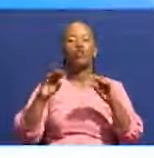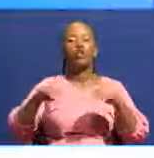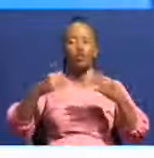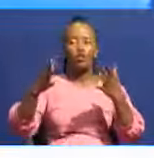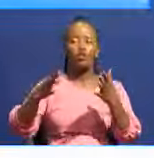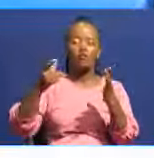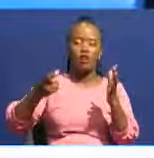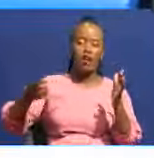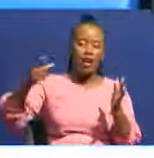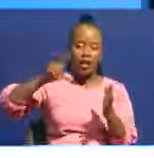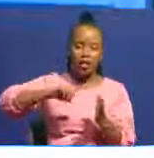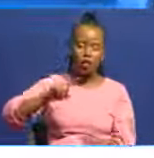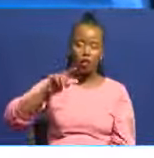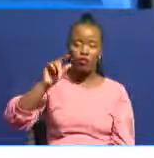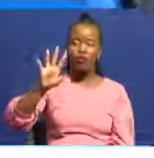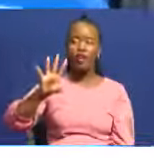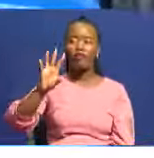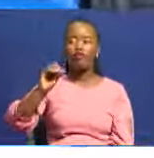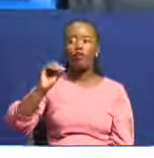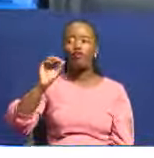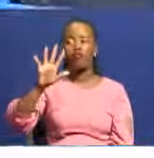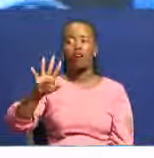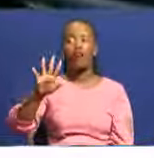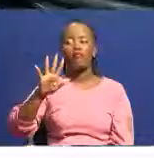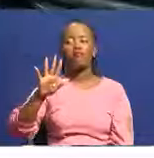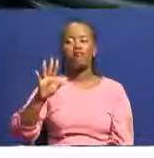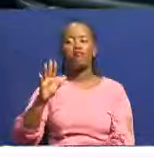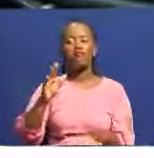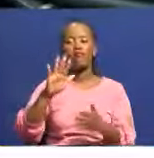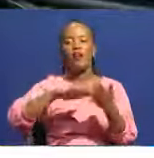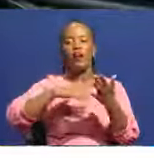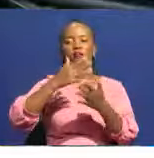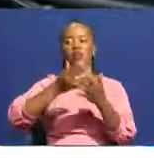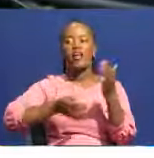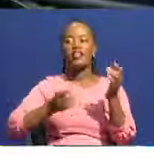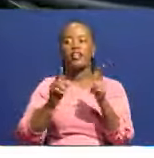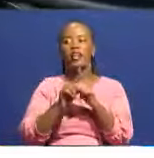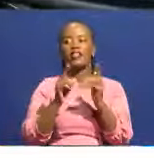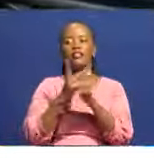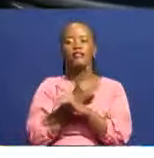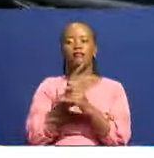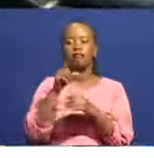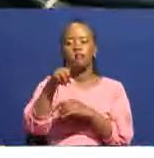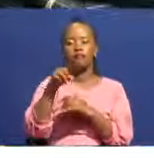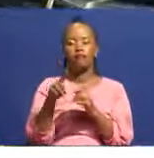additional 505 liners across the devolved unit.